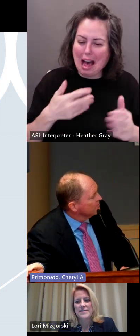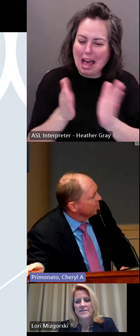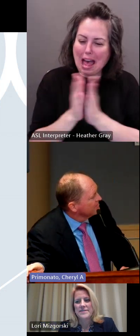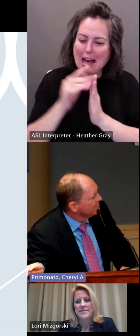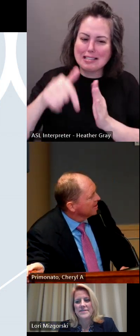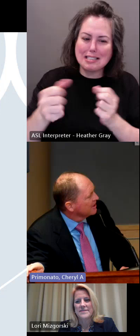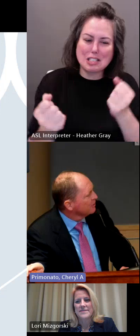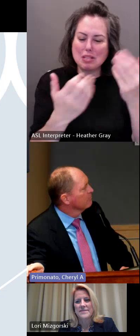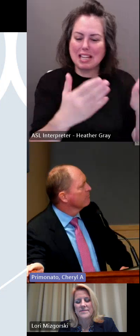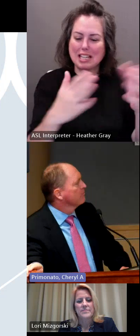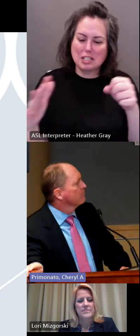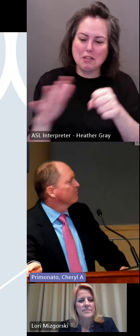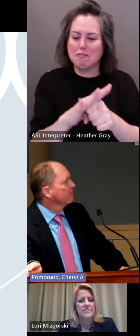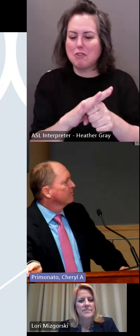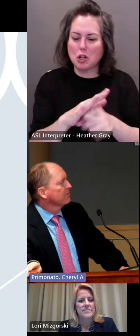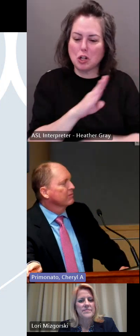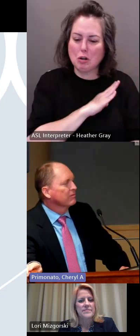full board.